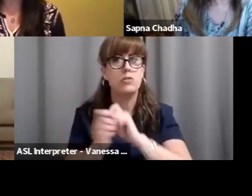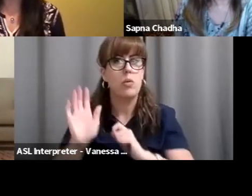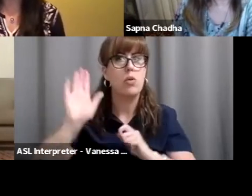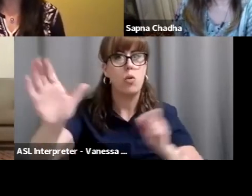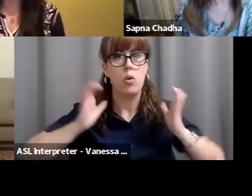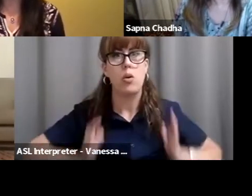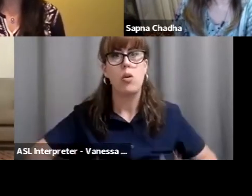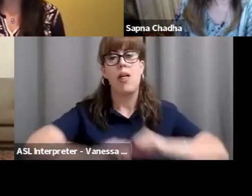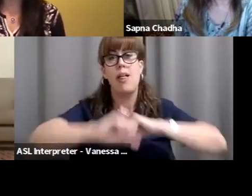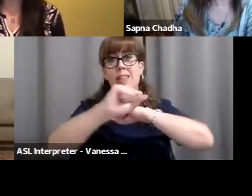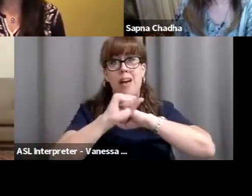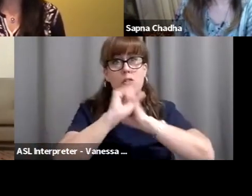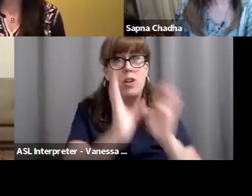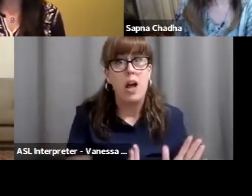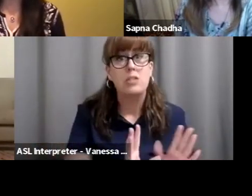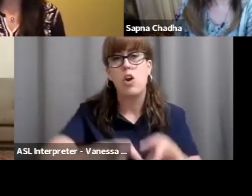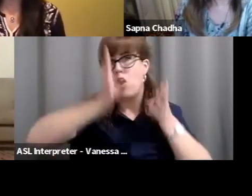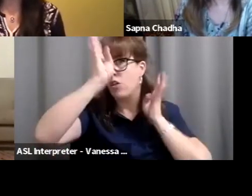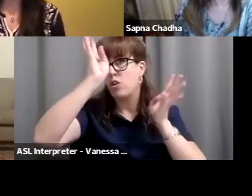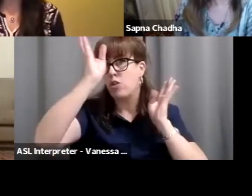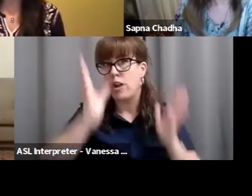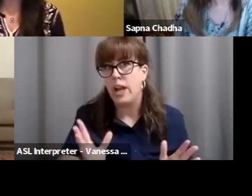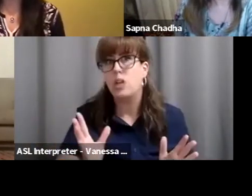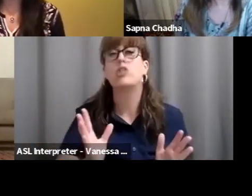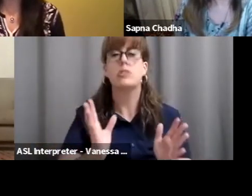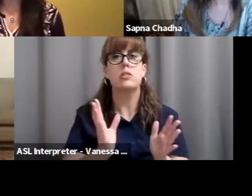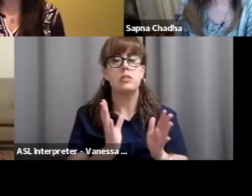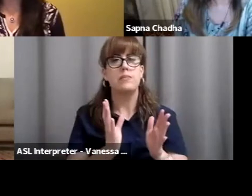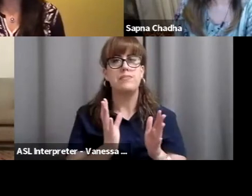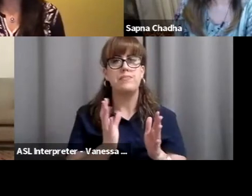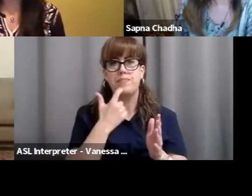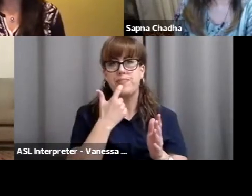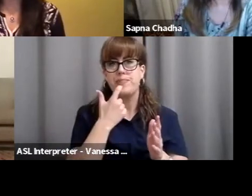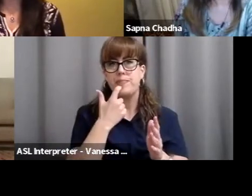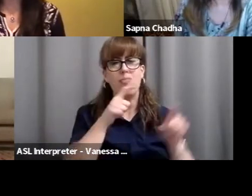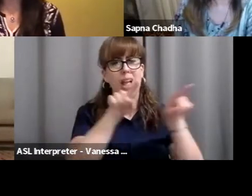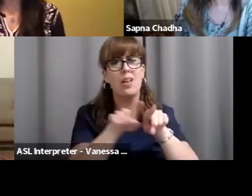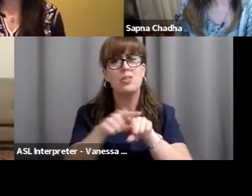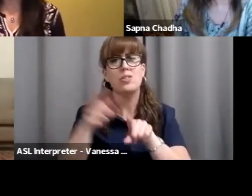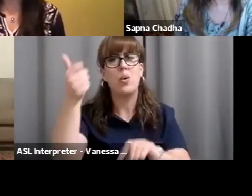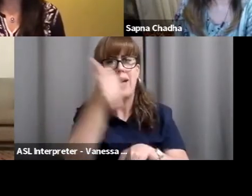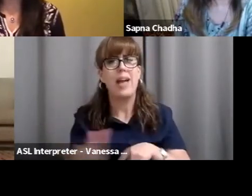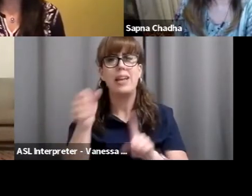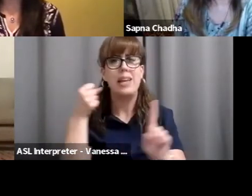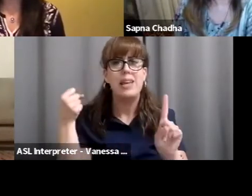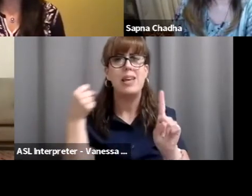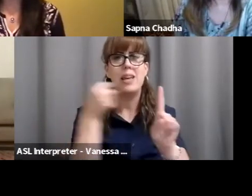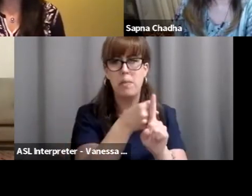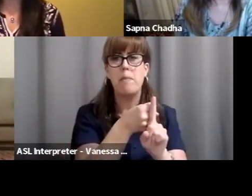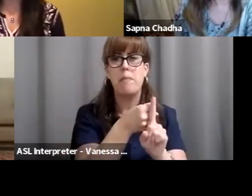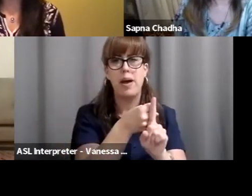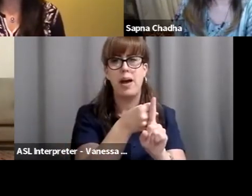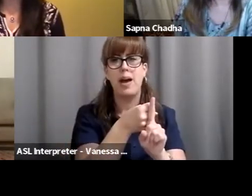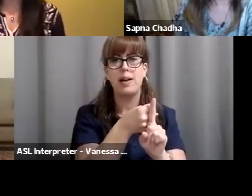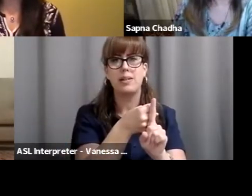advertisers, the creators on your platform? And if you could talk about any impact of, these